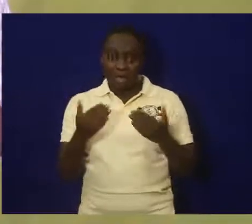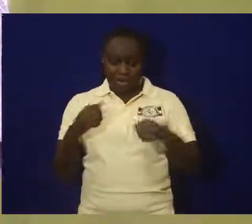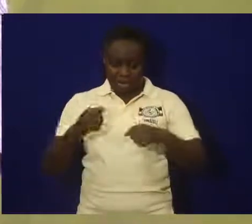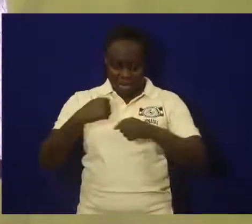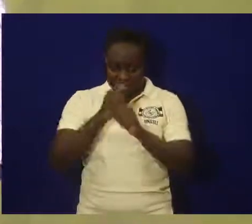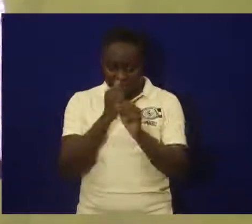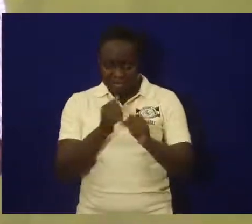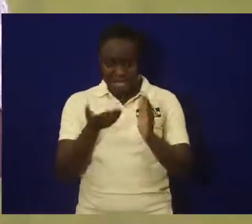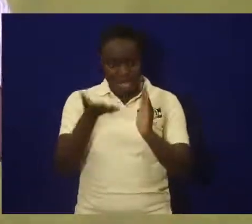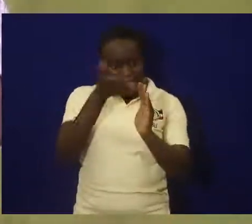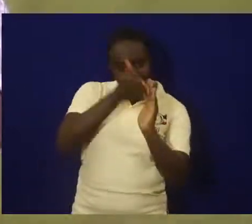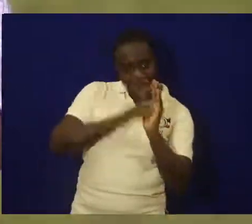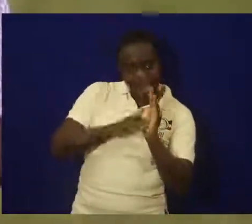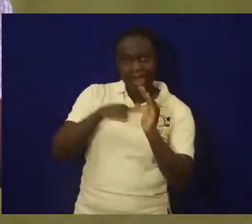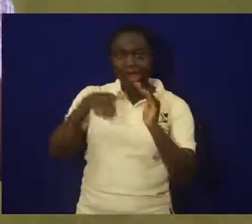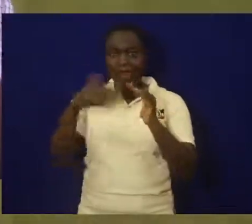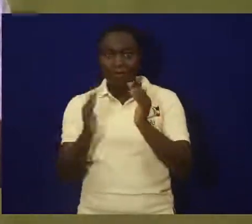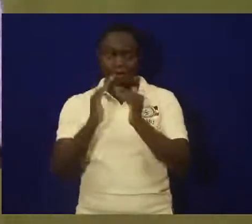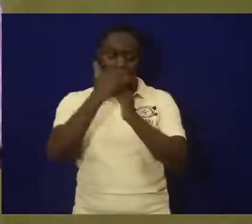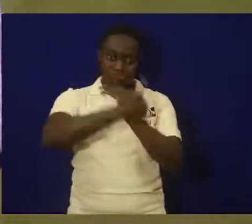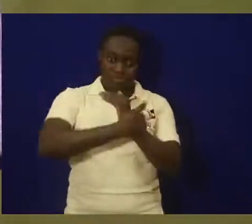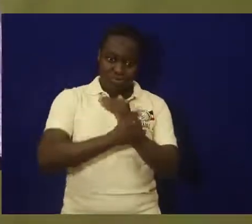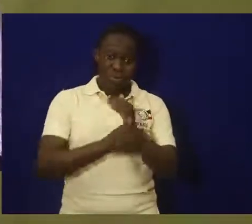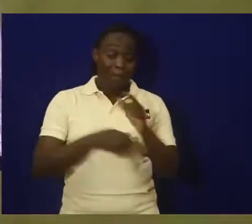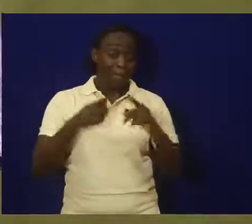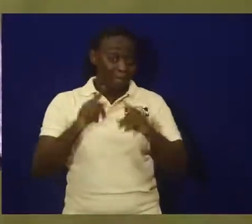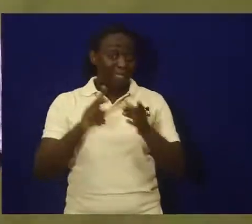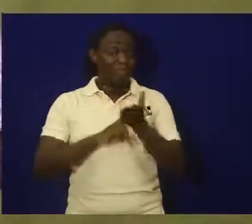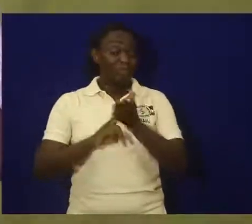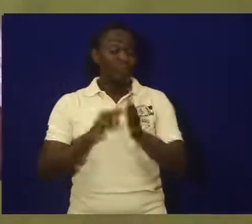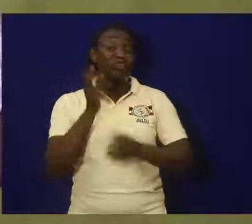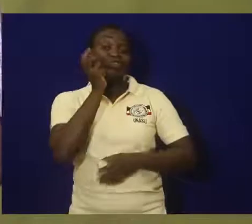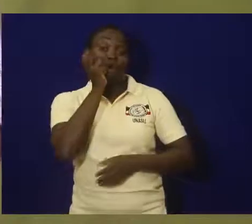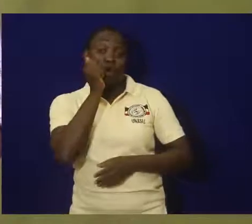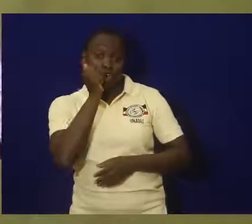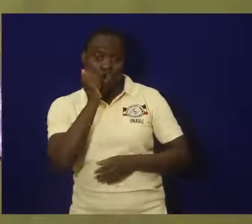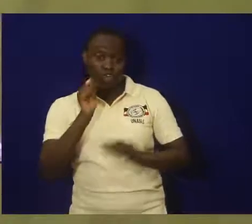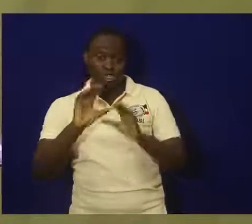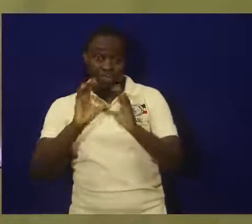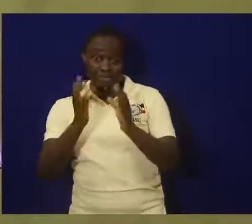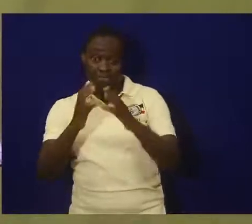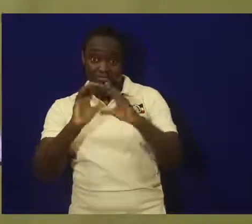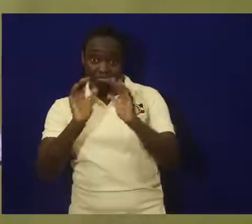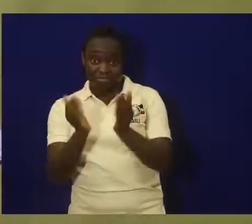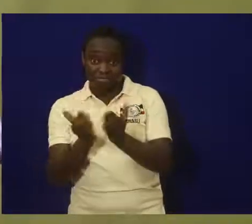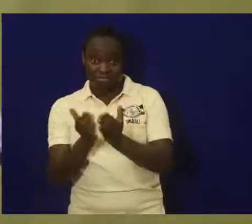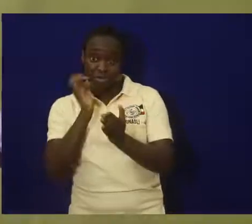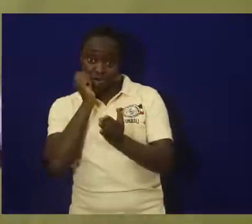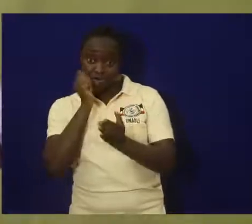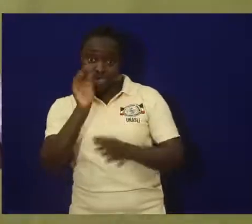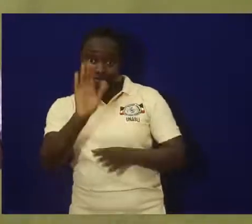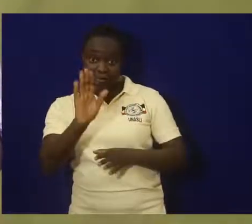of convex and concave mirrors using an orange.